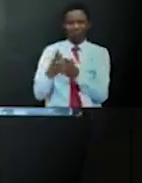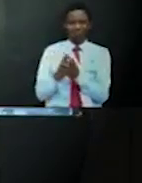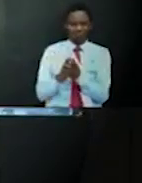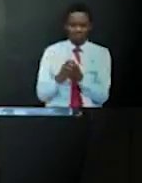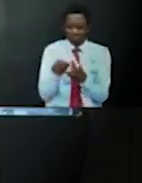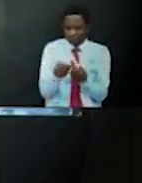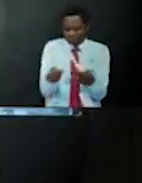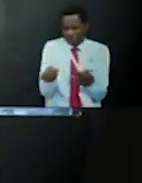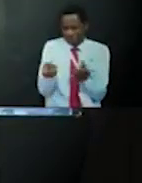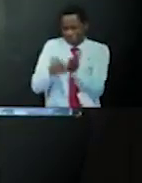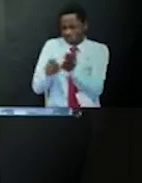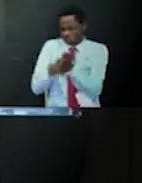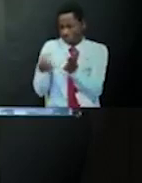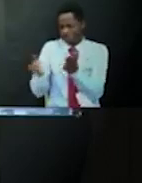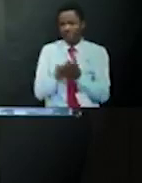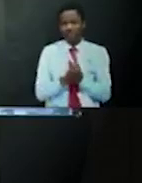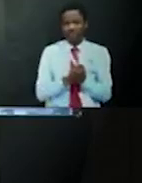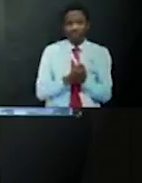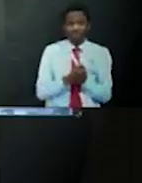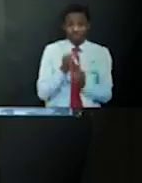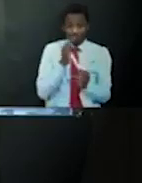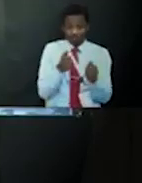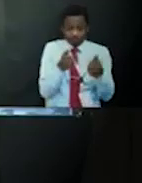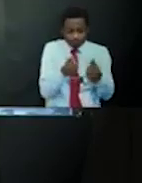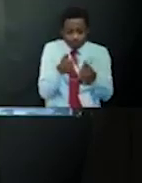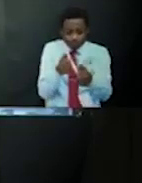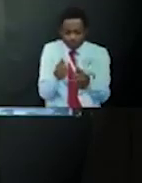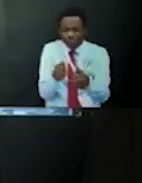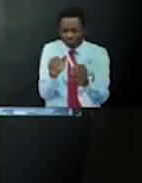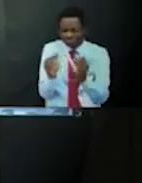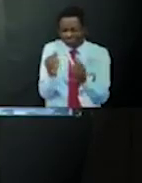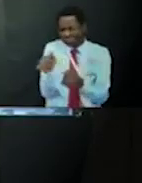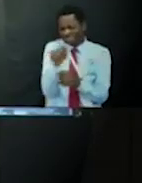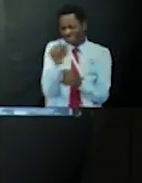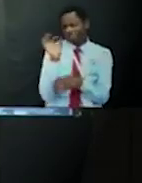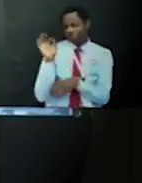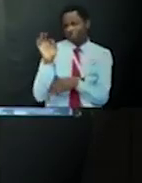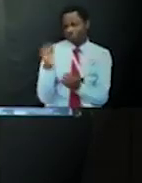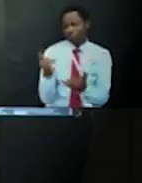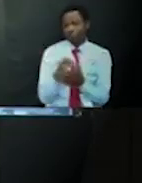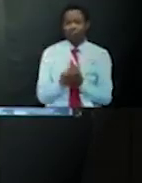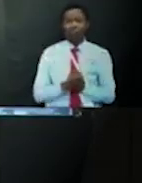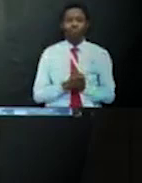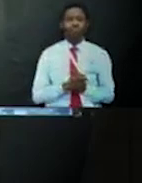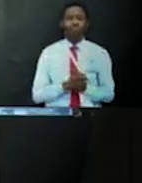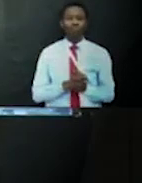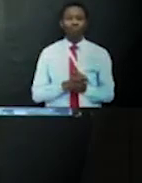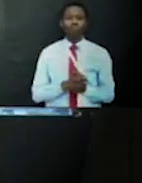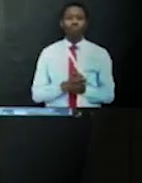one or two, but if you follow me closely, it is just as you have in your brochure.